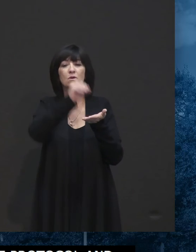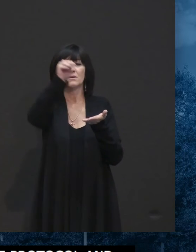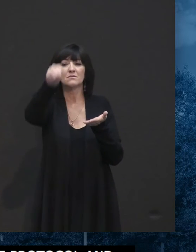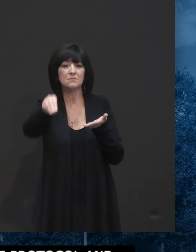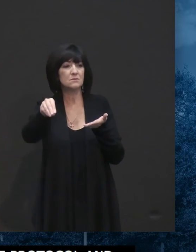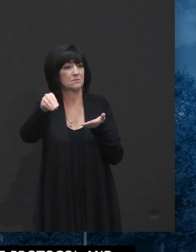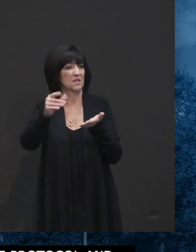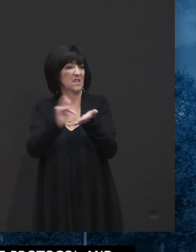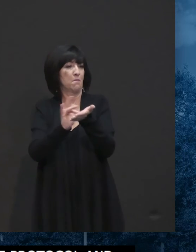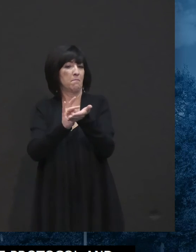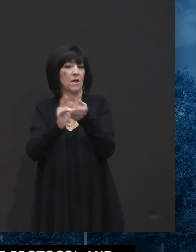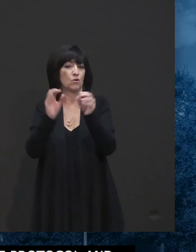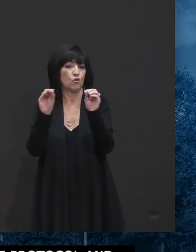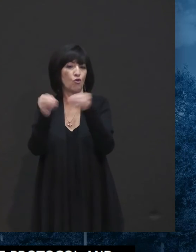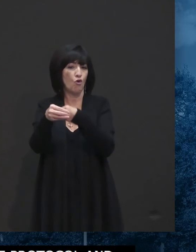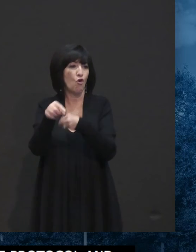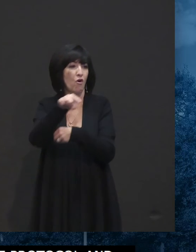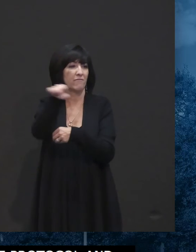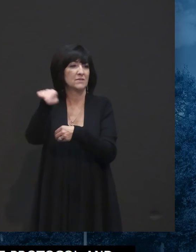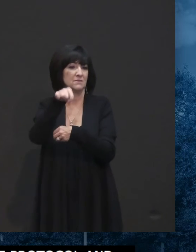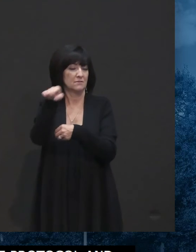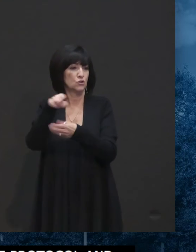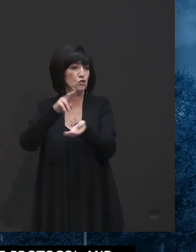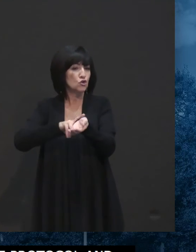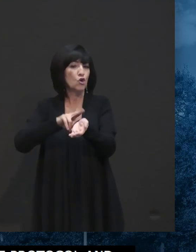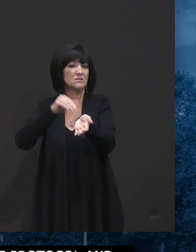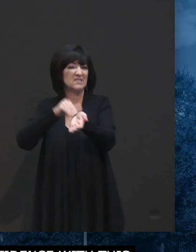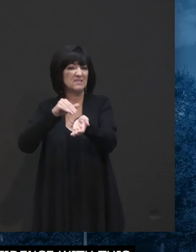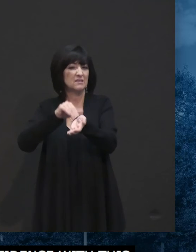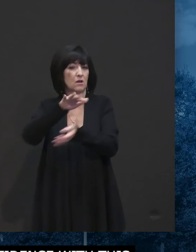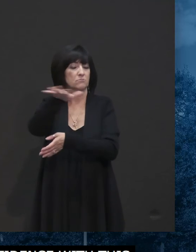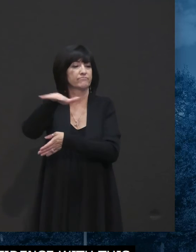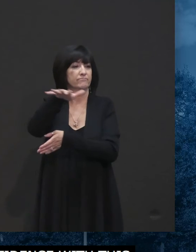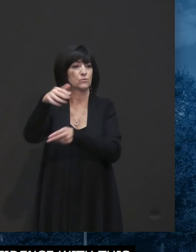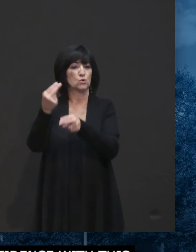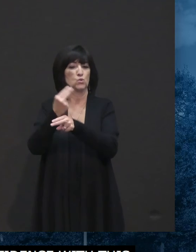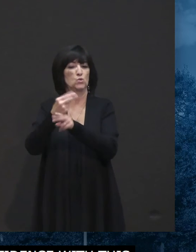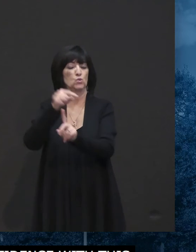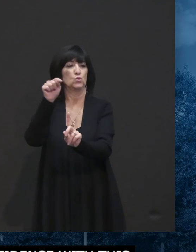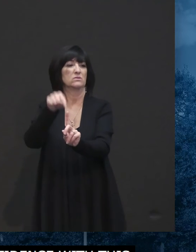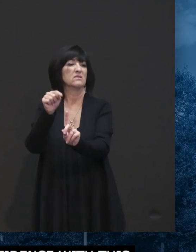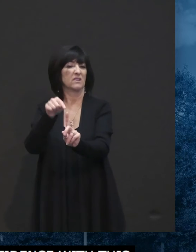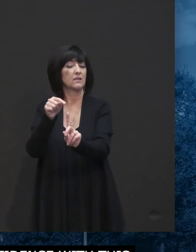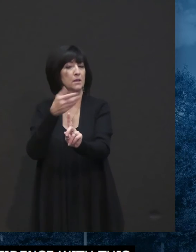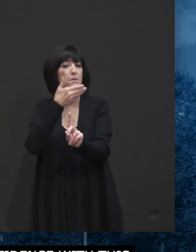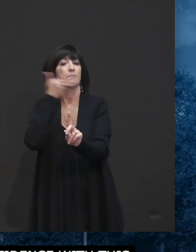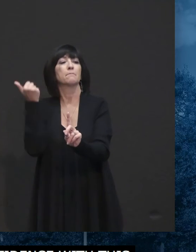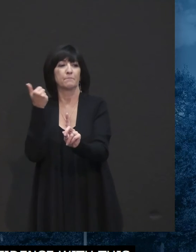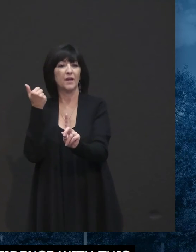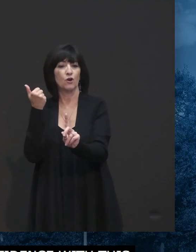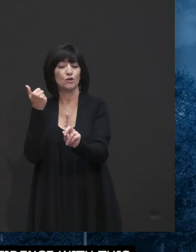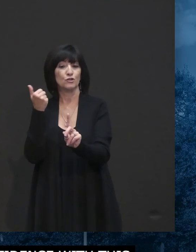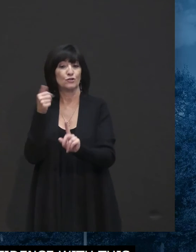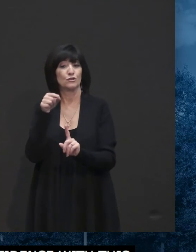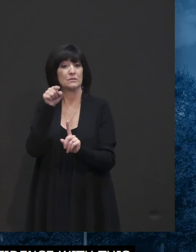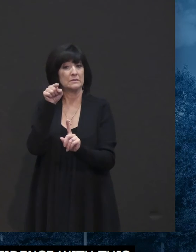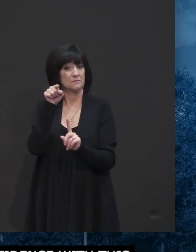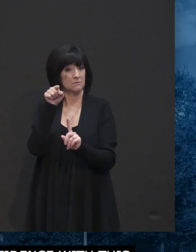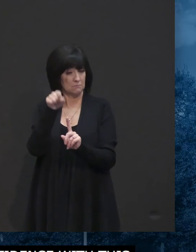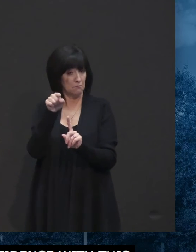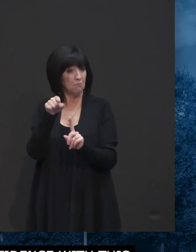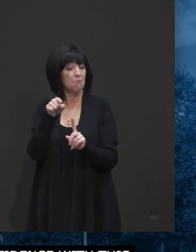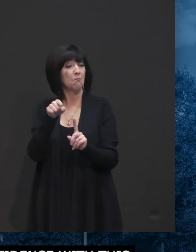providers, including pediatricians. And so that's how we are planning to use it in our state. But it's not filling a huge